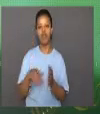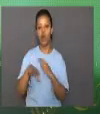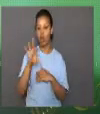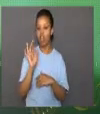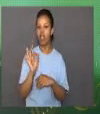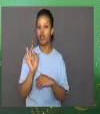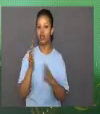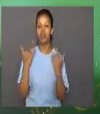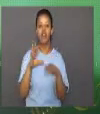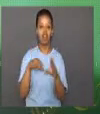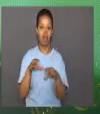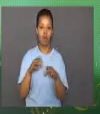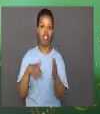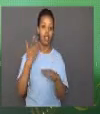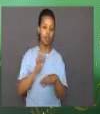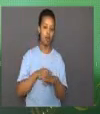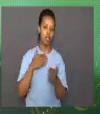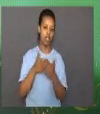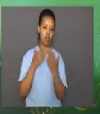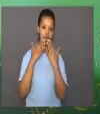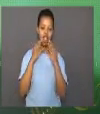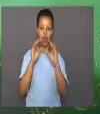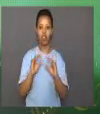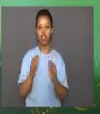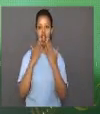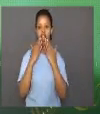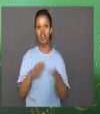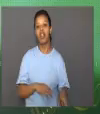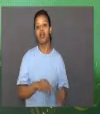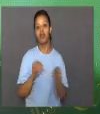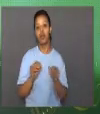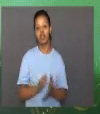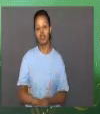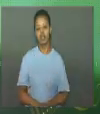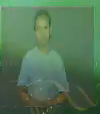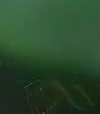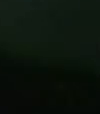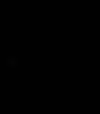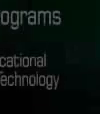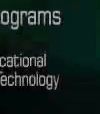Until next time, thank you, teacher. Thank you, students.